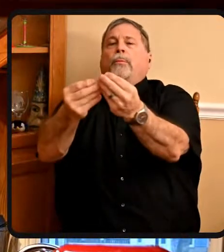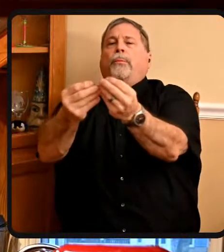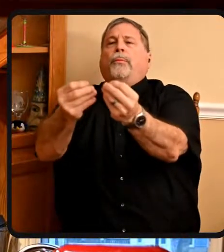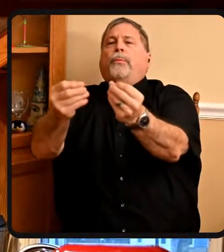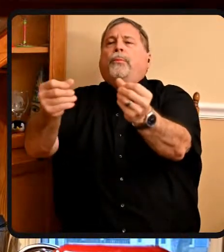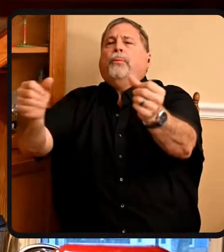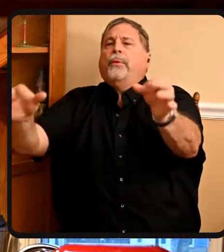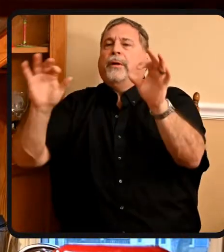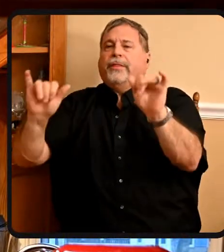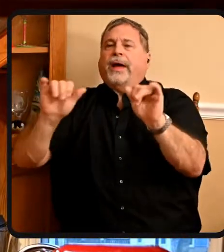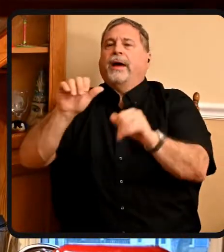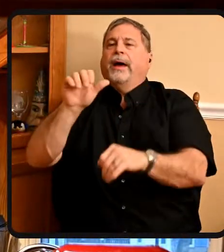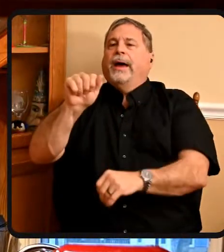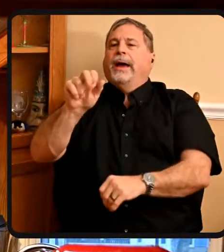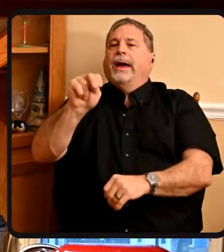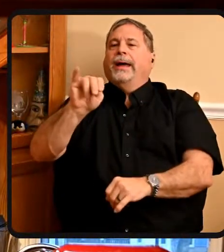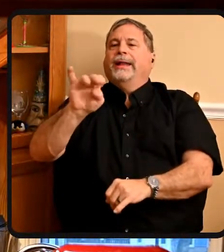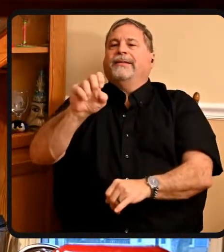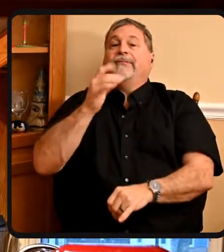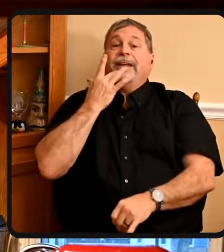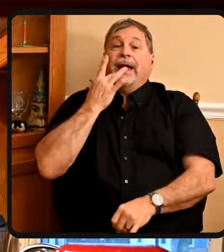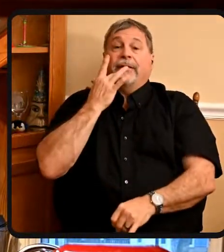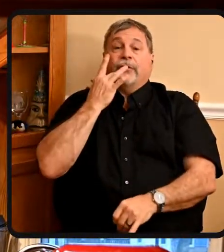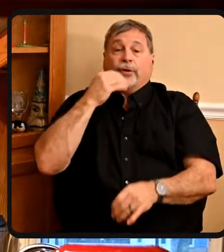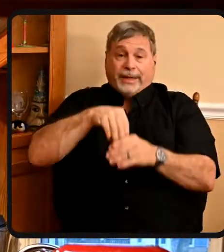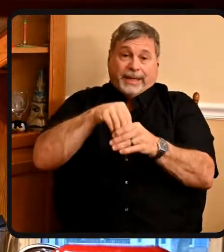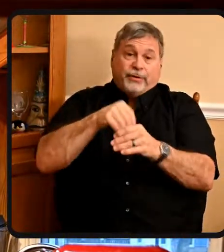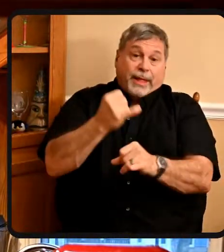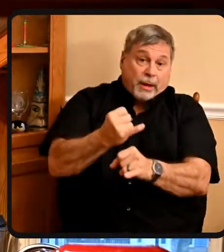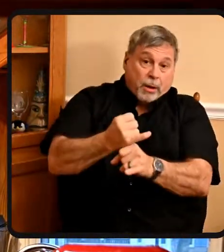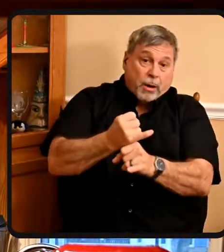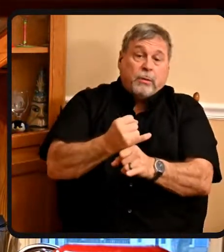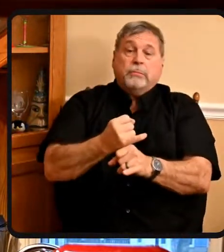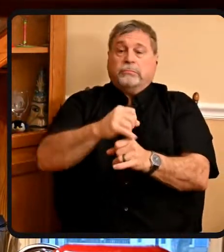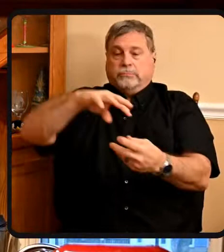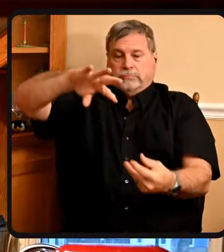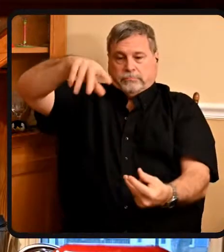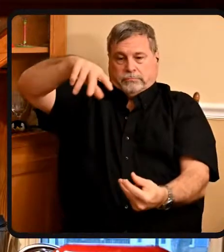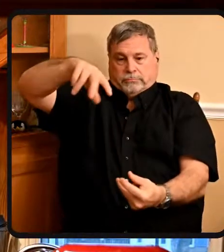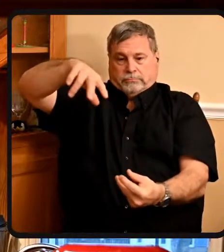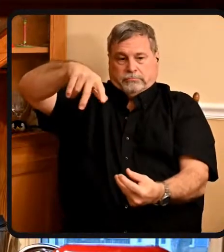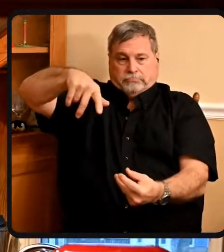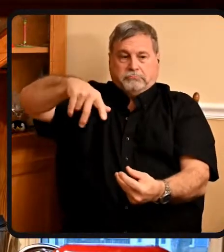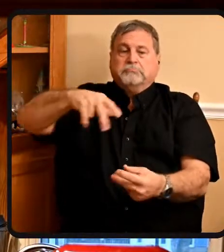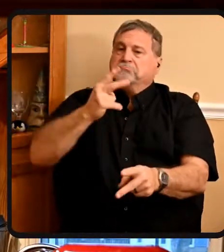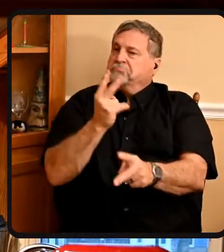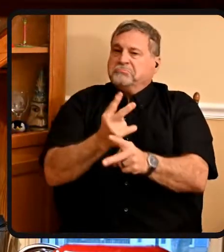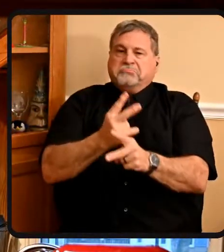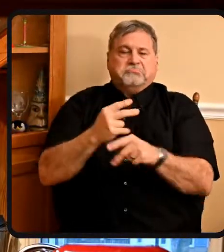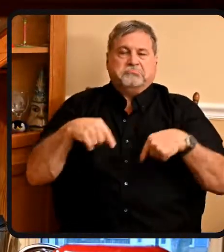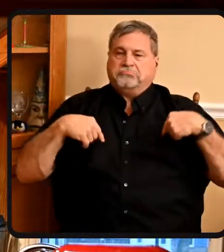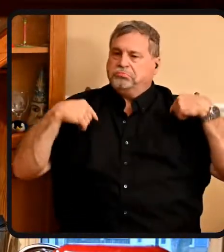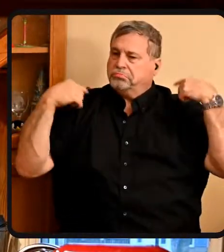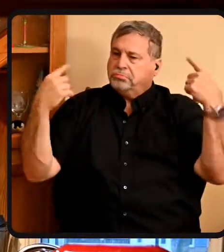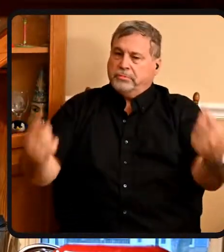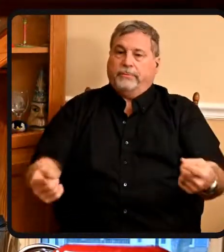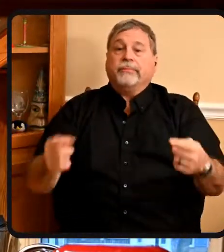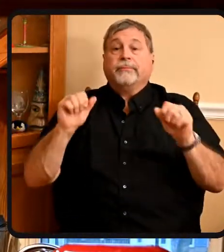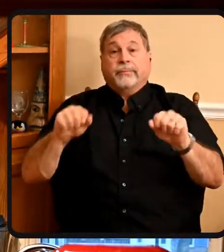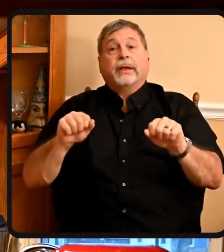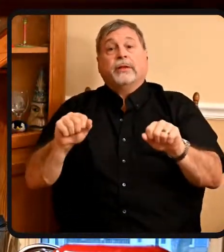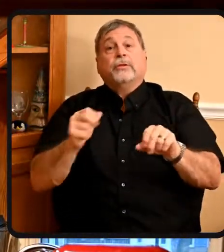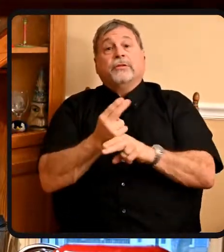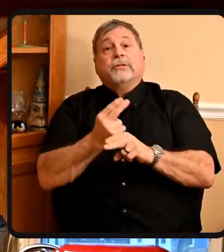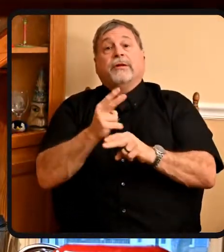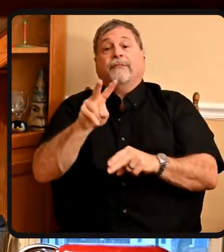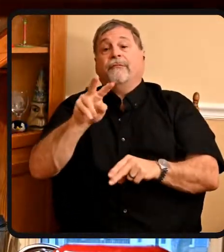out that star of anise flavor into that alcohol put it in a closable bottle and you can reuse it.